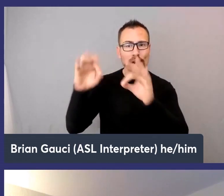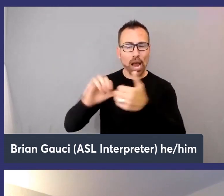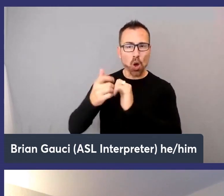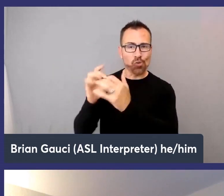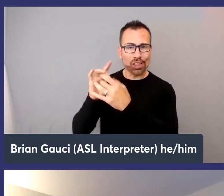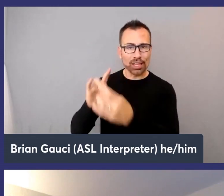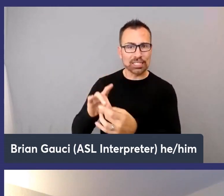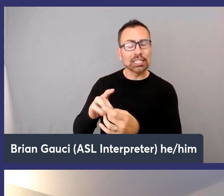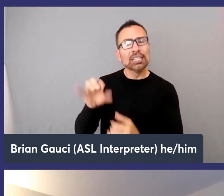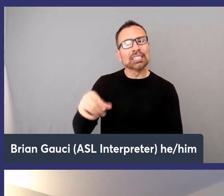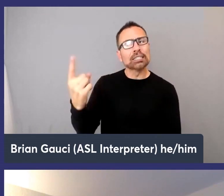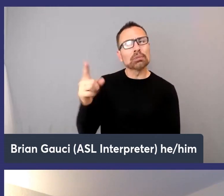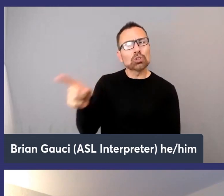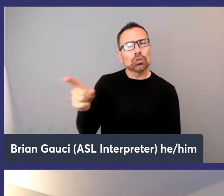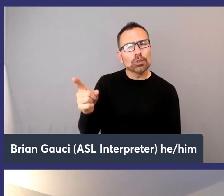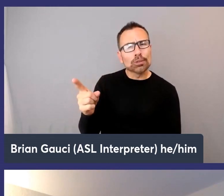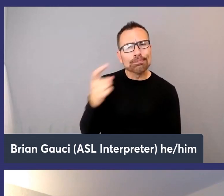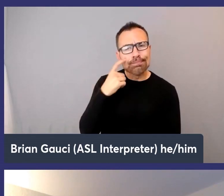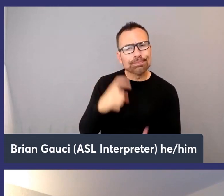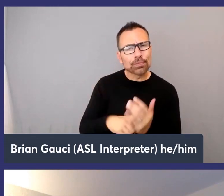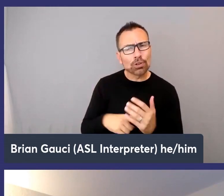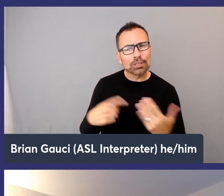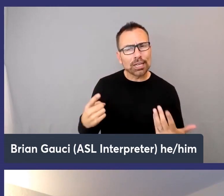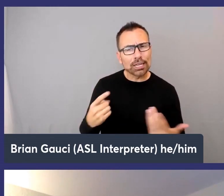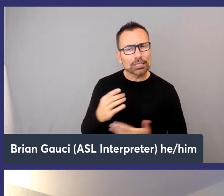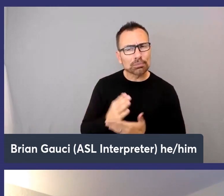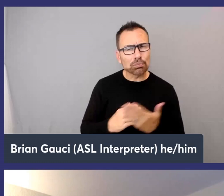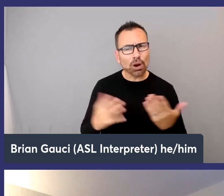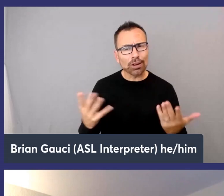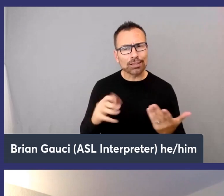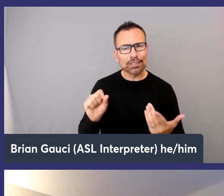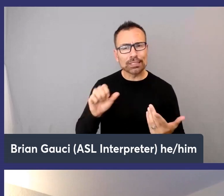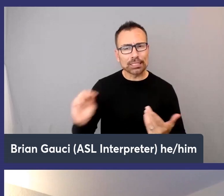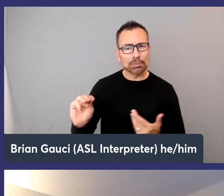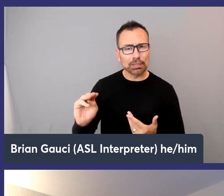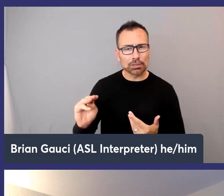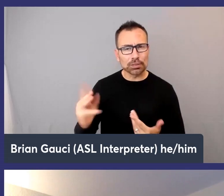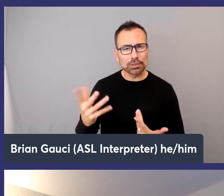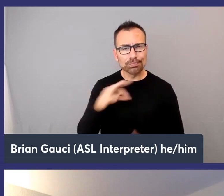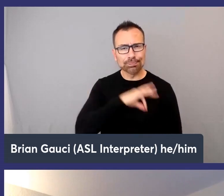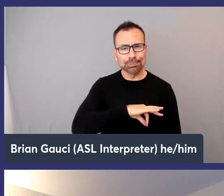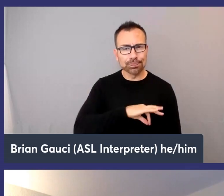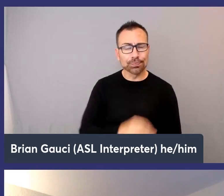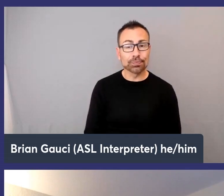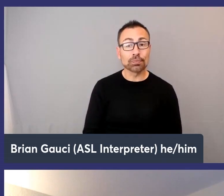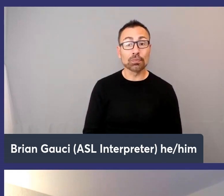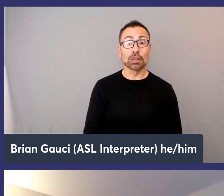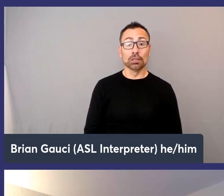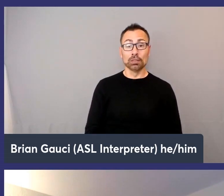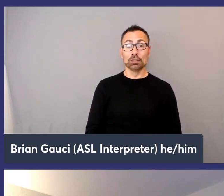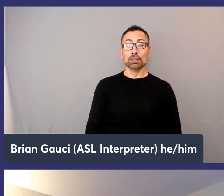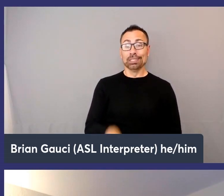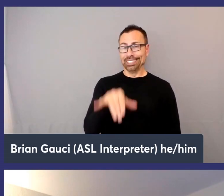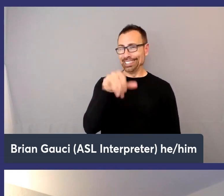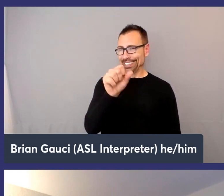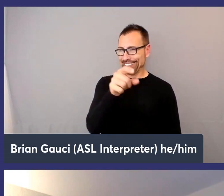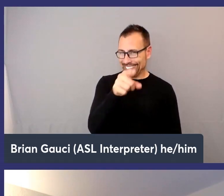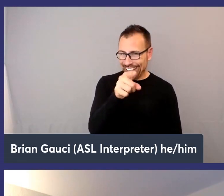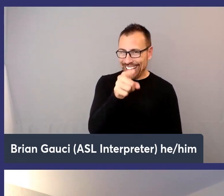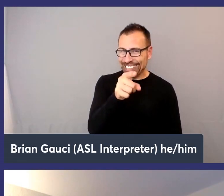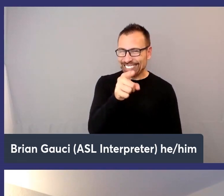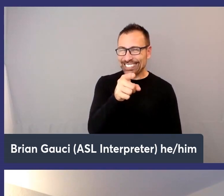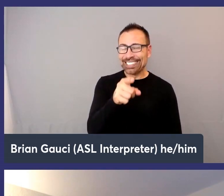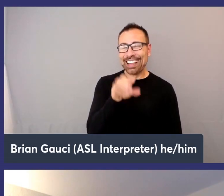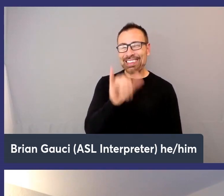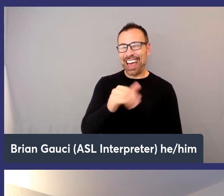that you see as part of something that SageMaker helps with as well? Yes, you're teeing up the demo very nicely